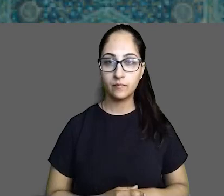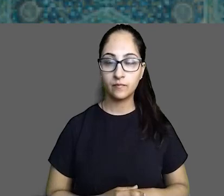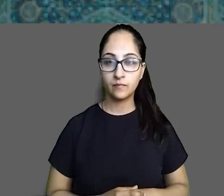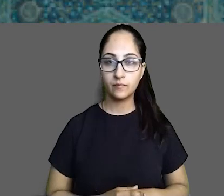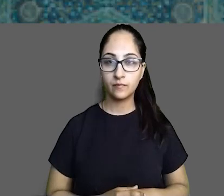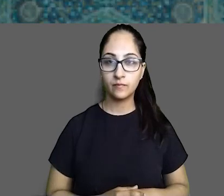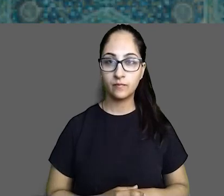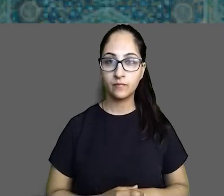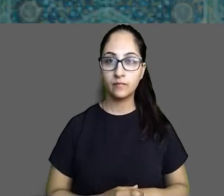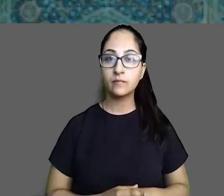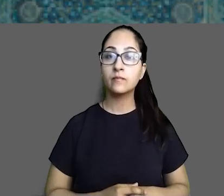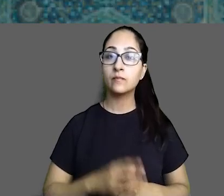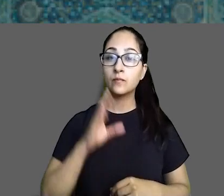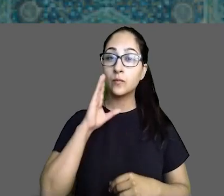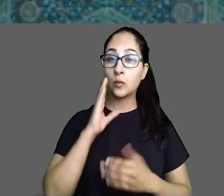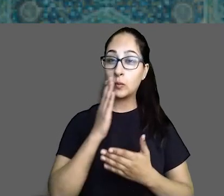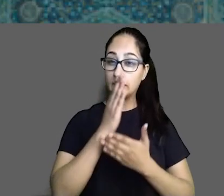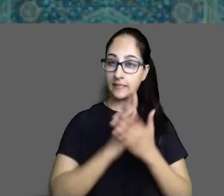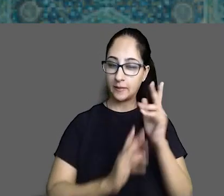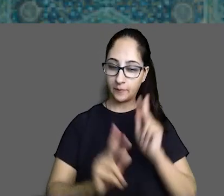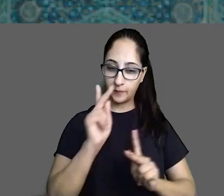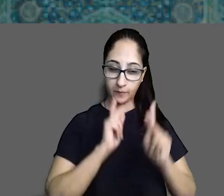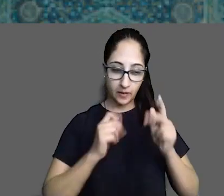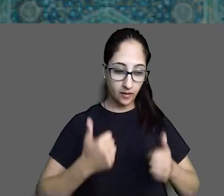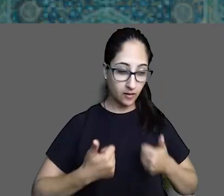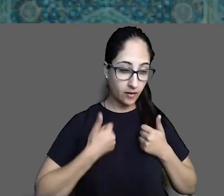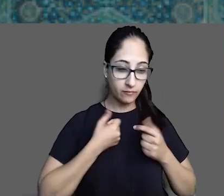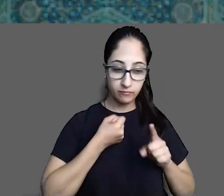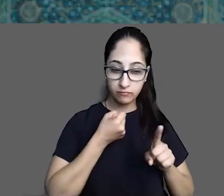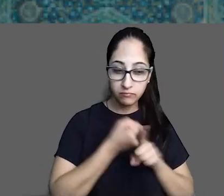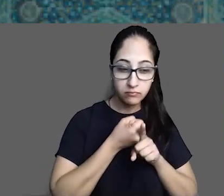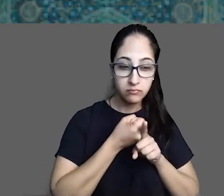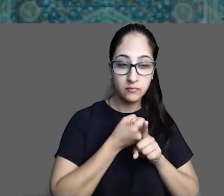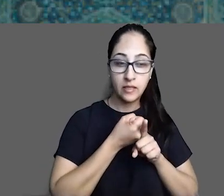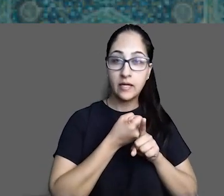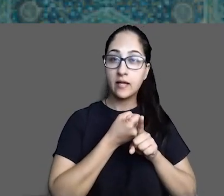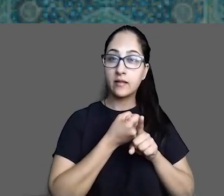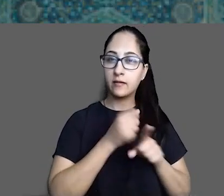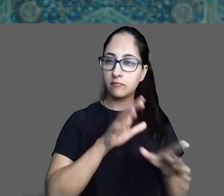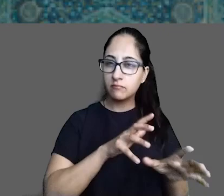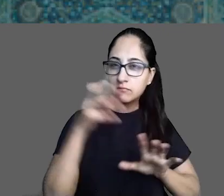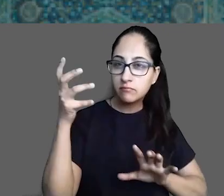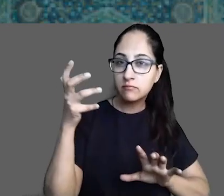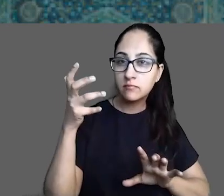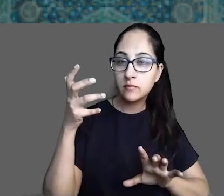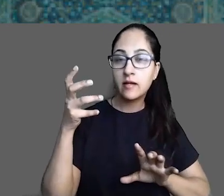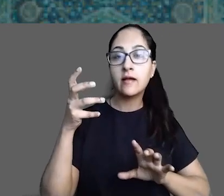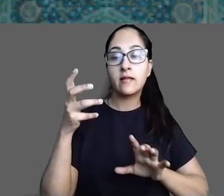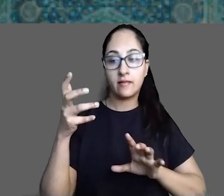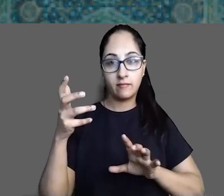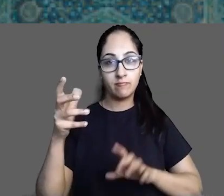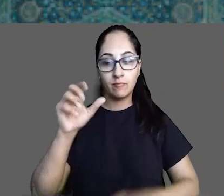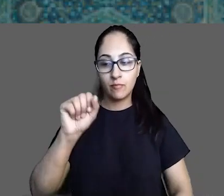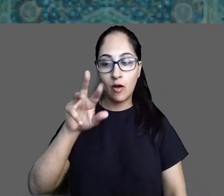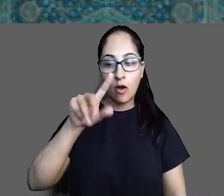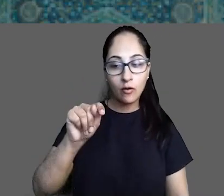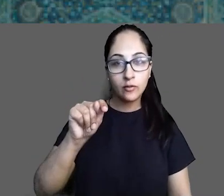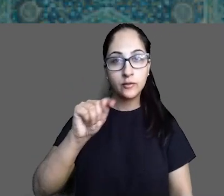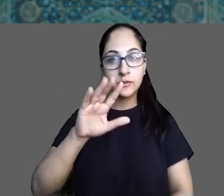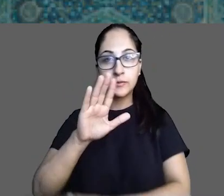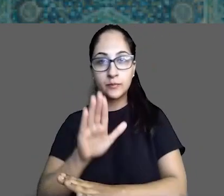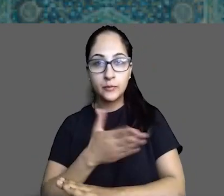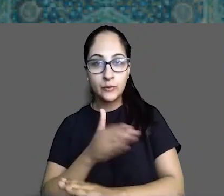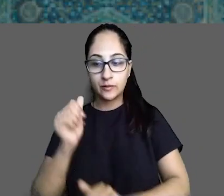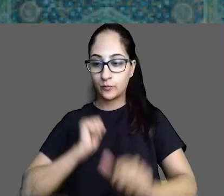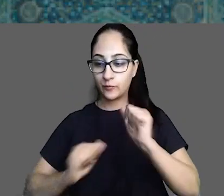answers those questions at the time when those answers are most needed. You mentioned comfort and healing, and I'm